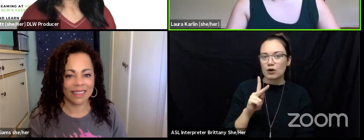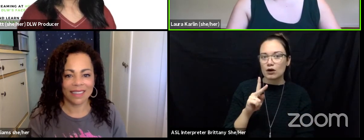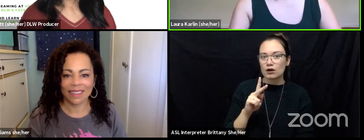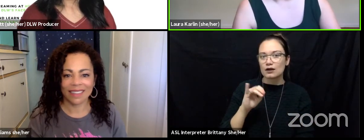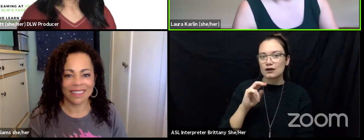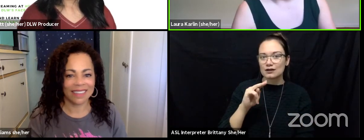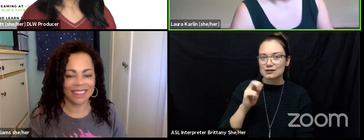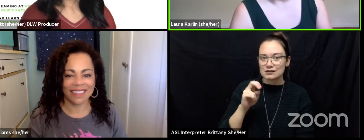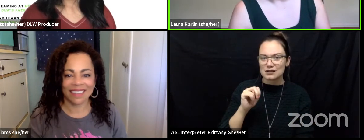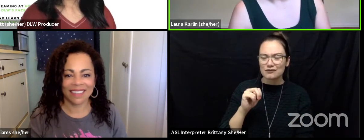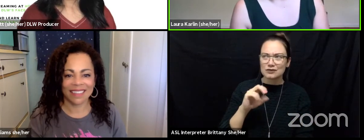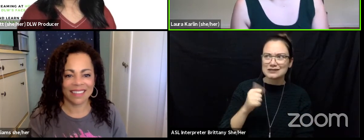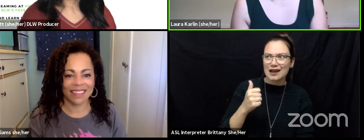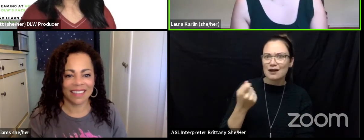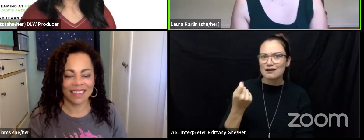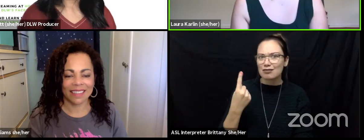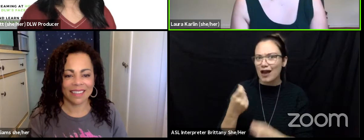now,